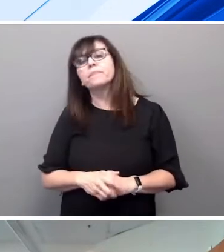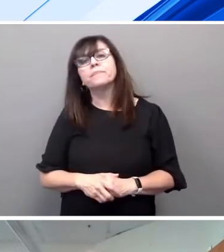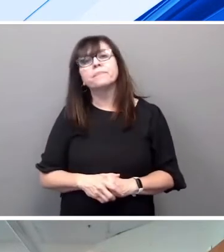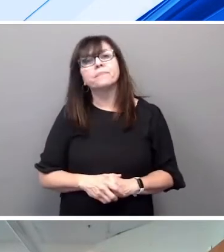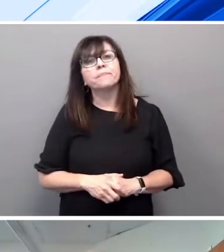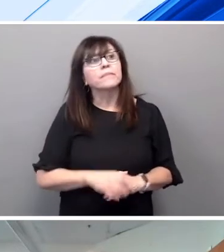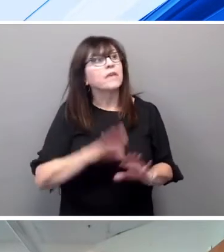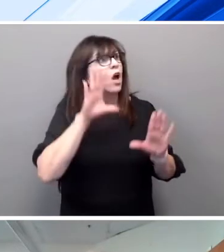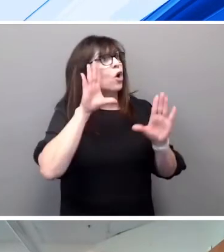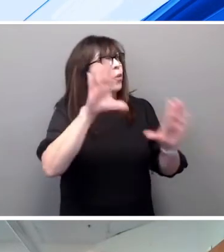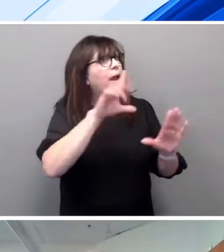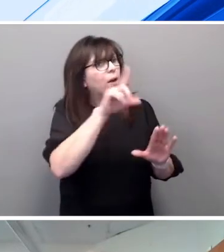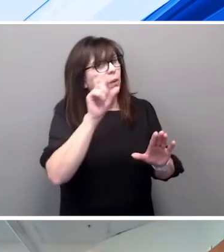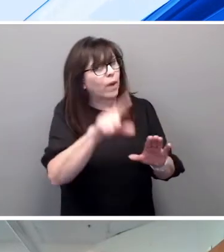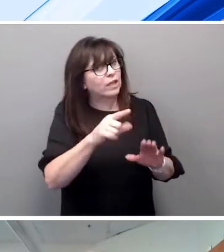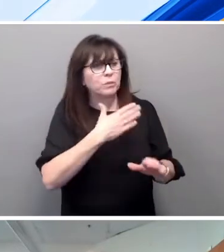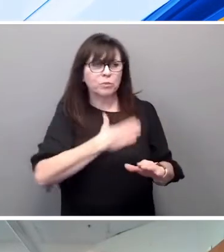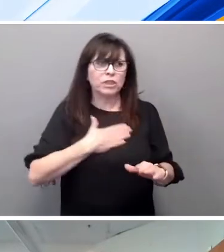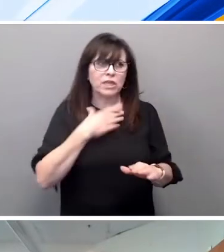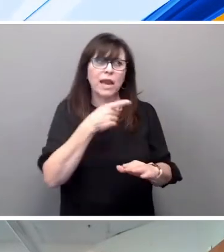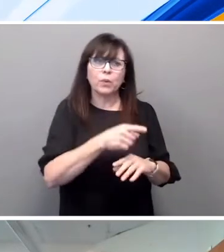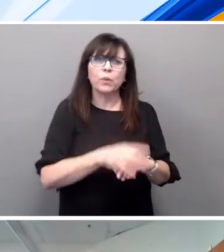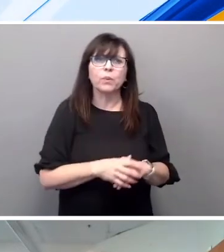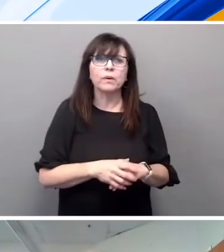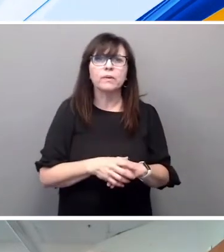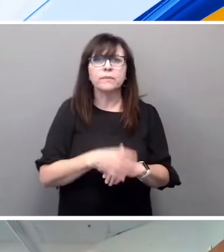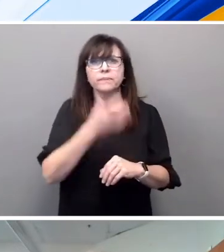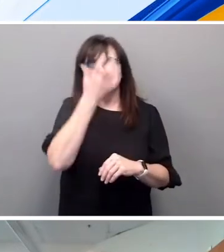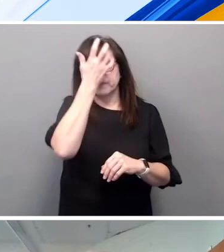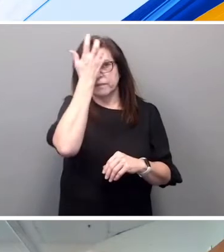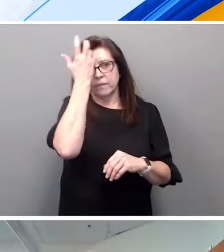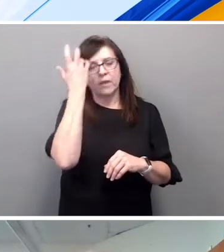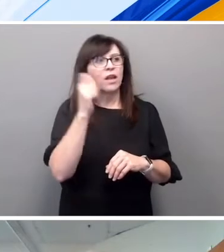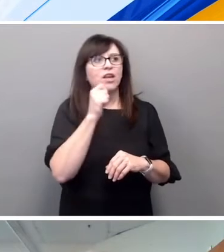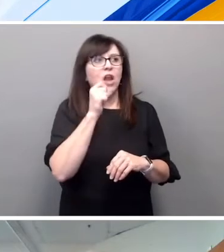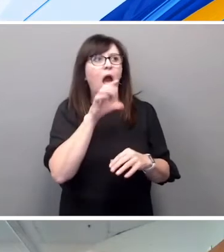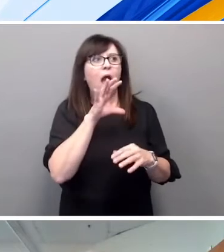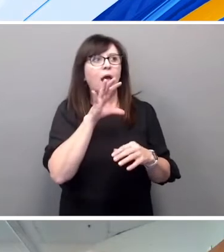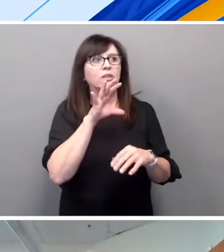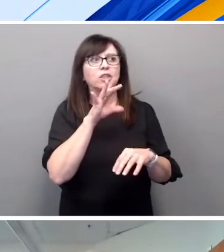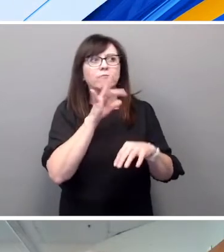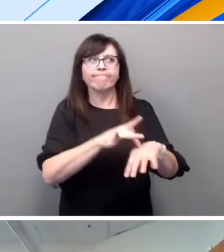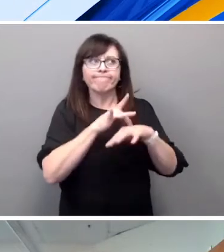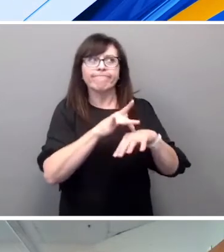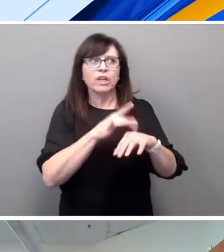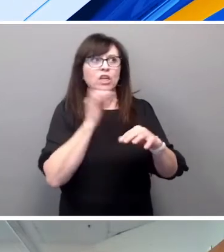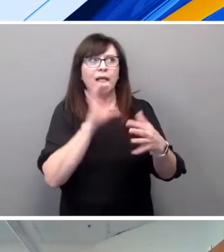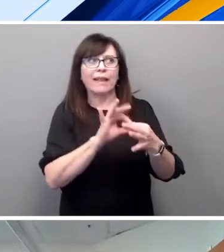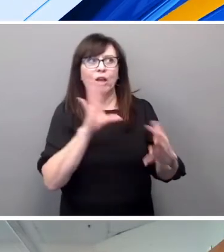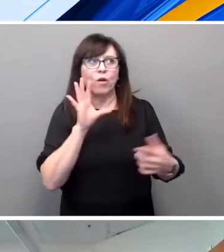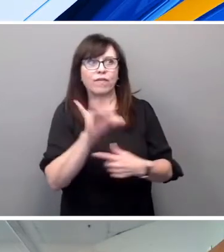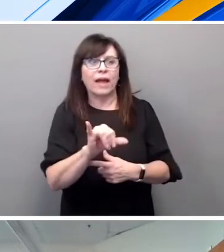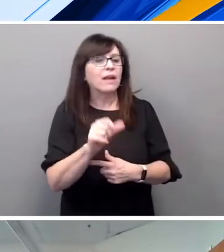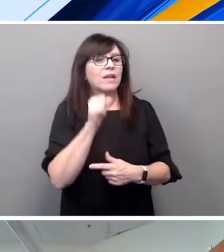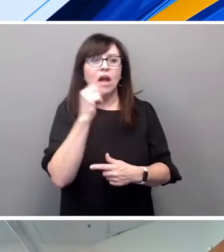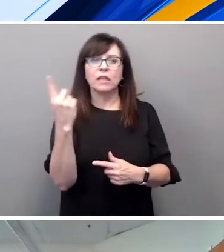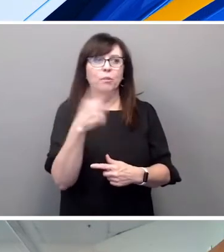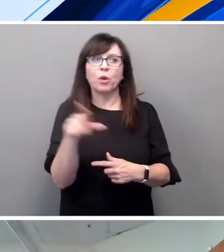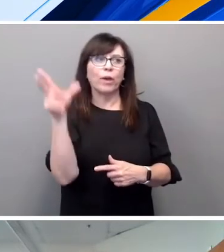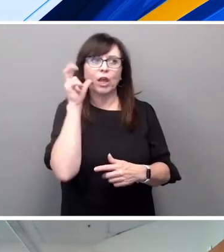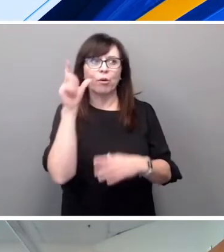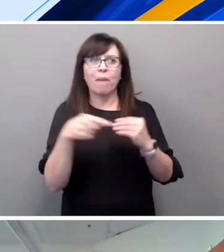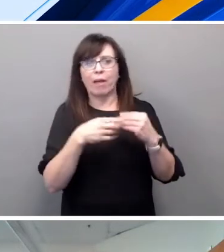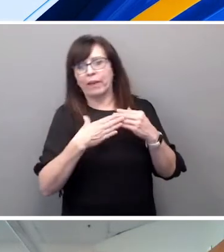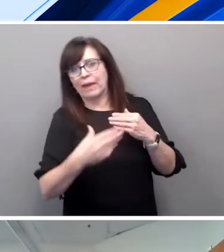Great question. Appreciate you not letting go of this one. Not something you'll be hearing about in the next couple